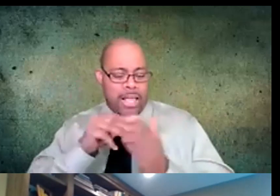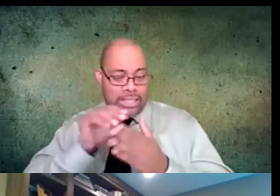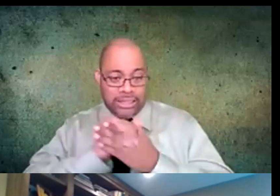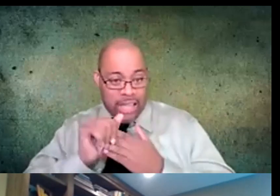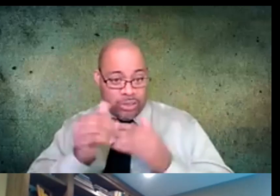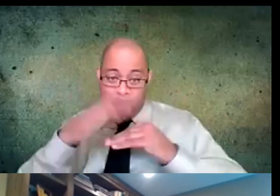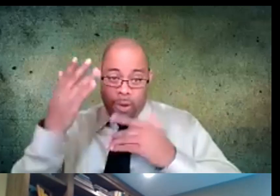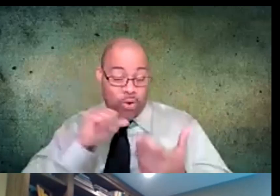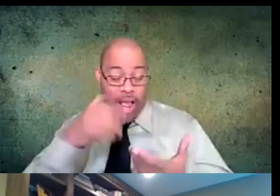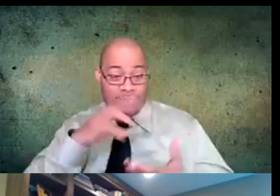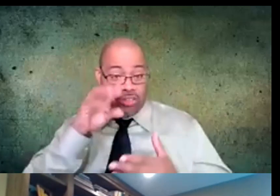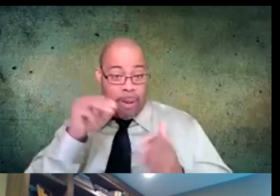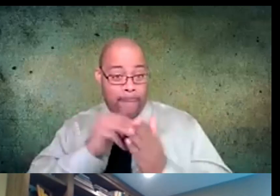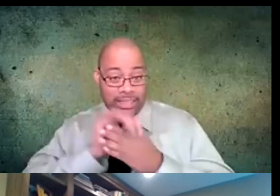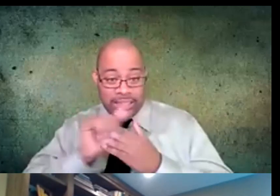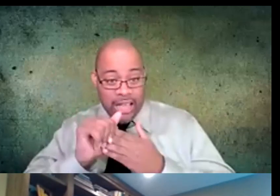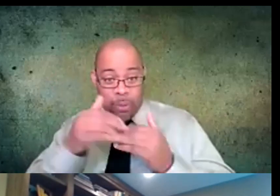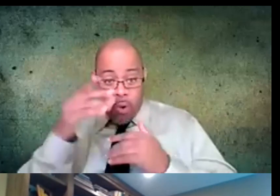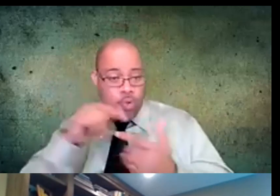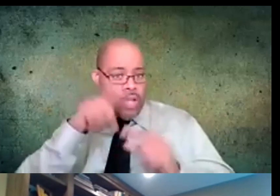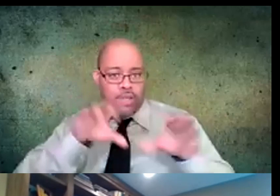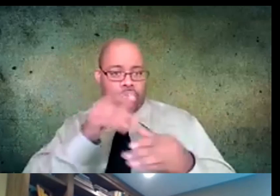million, guess what? You can't do a phase 3. But